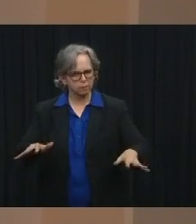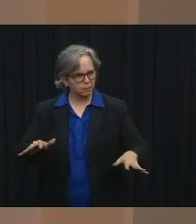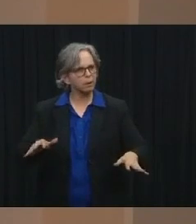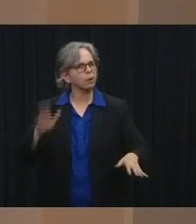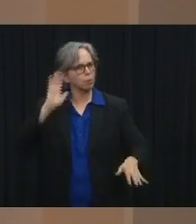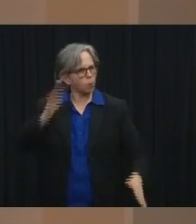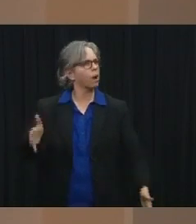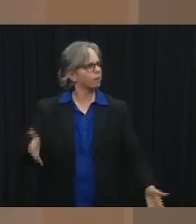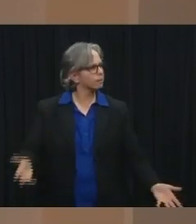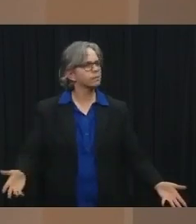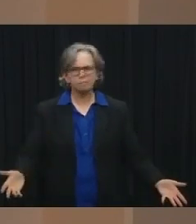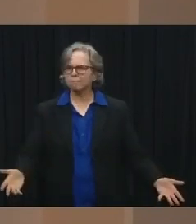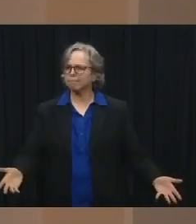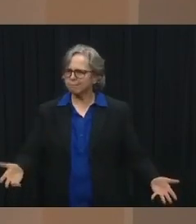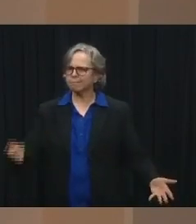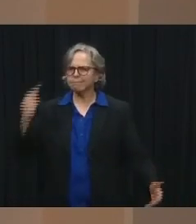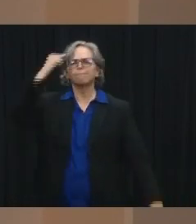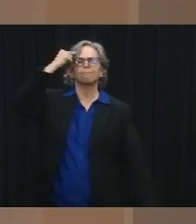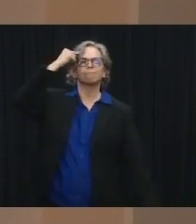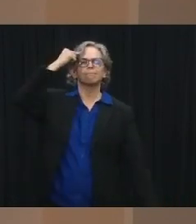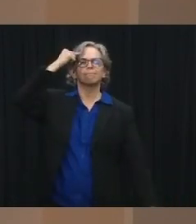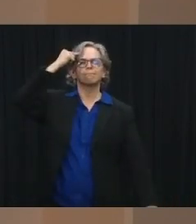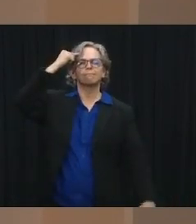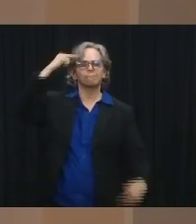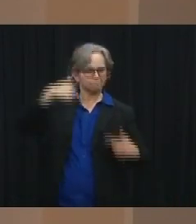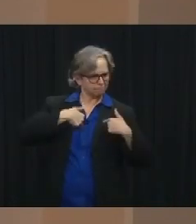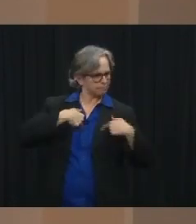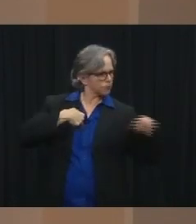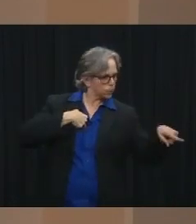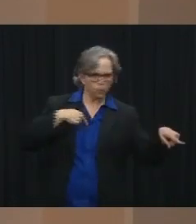also want to add that